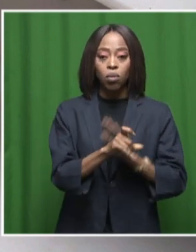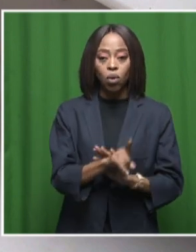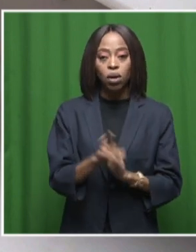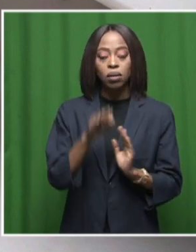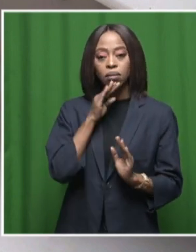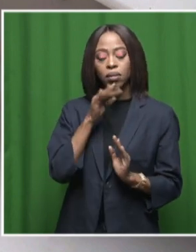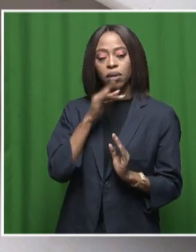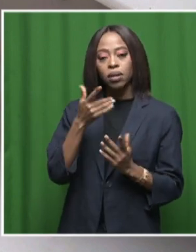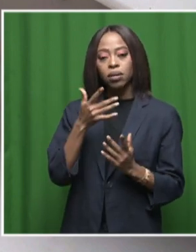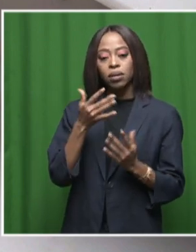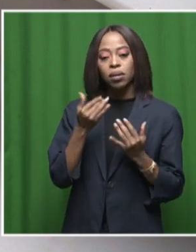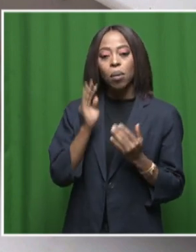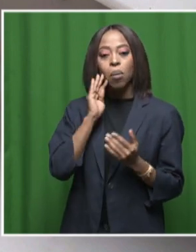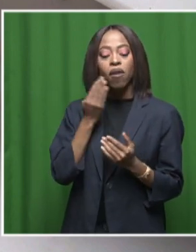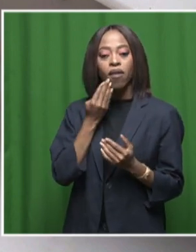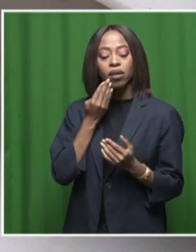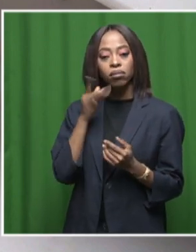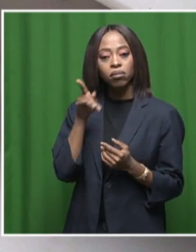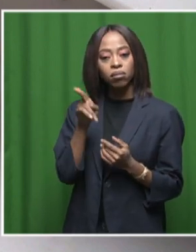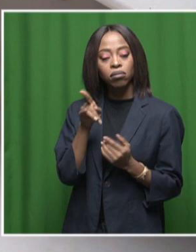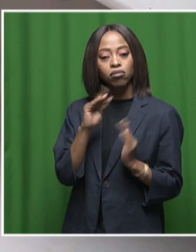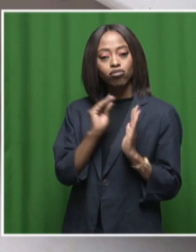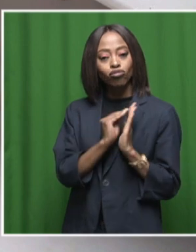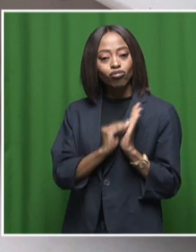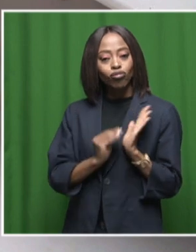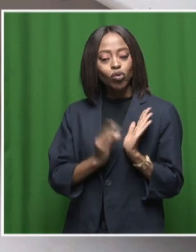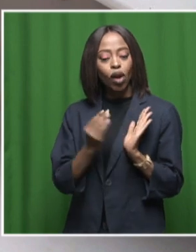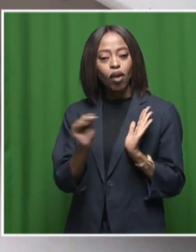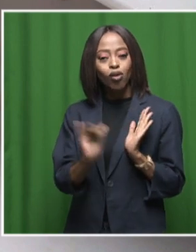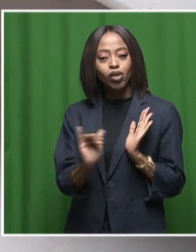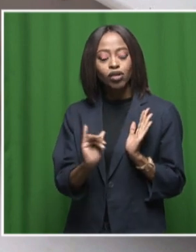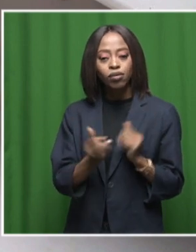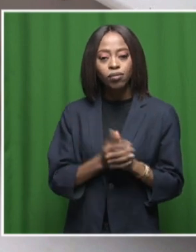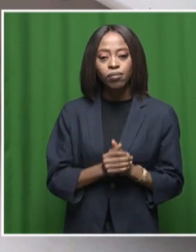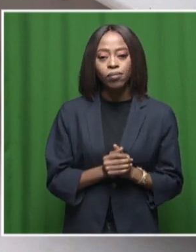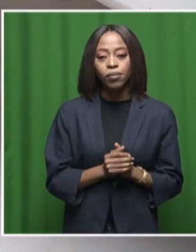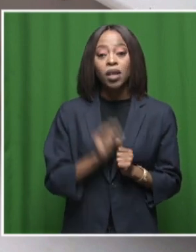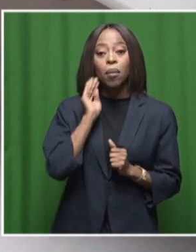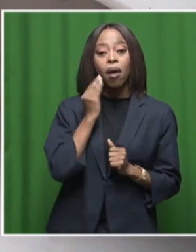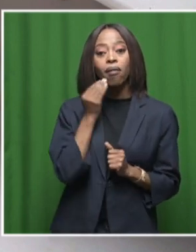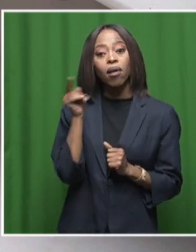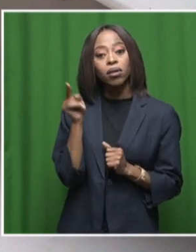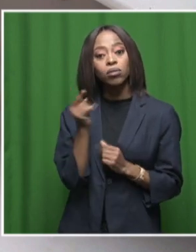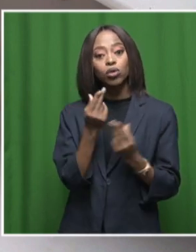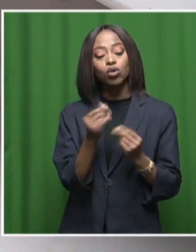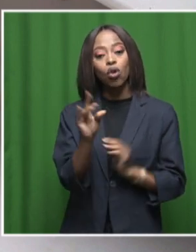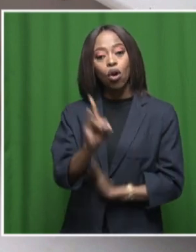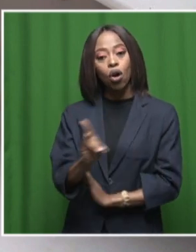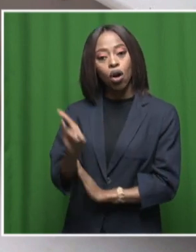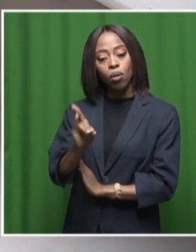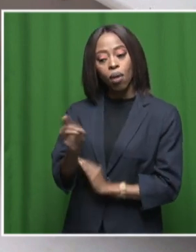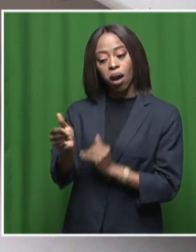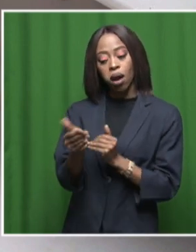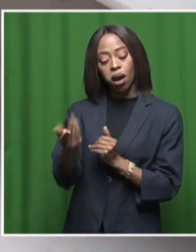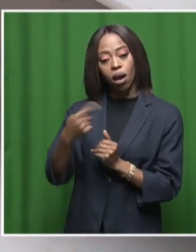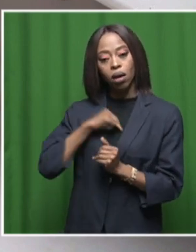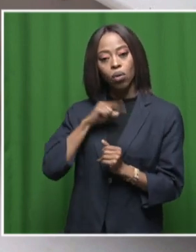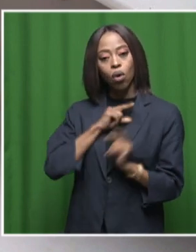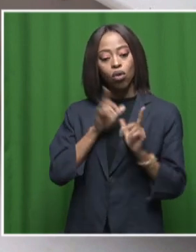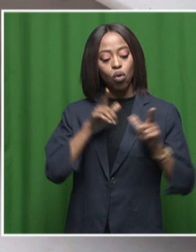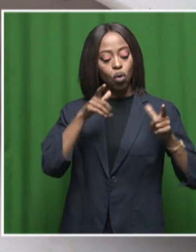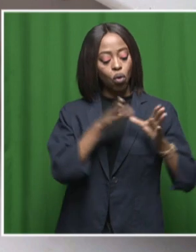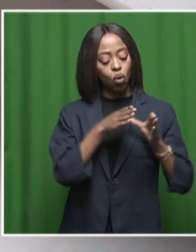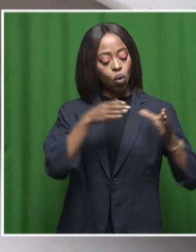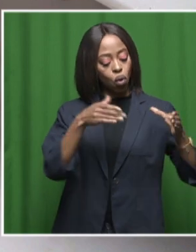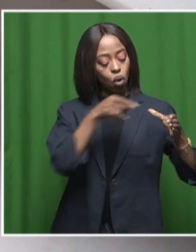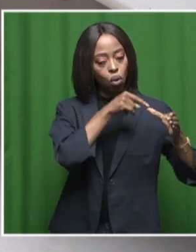what is at the top of your breakfast meal? So breakfast we do for the hotel next to us. Like I said, we're part of a group that has a